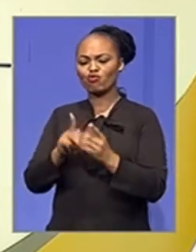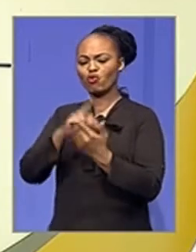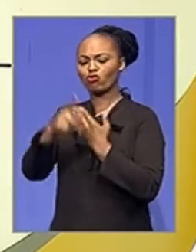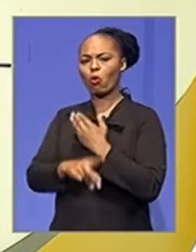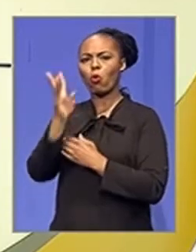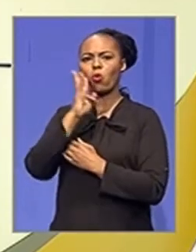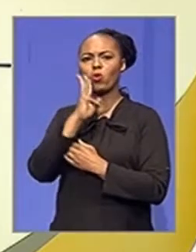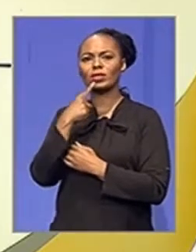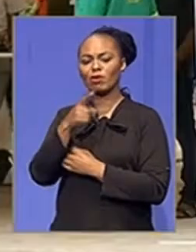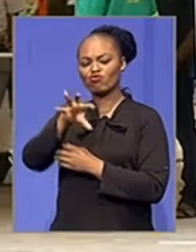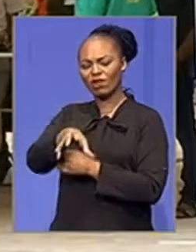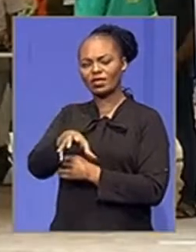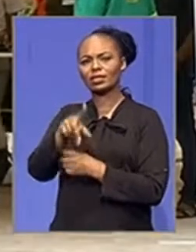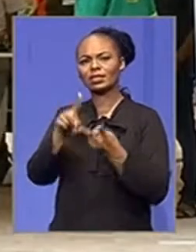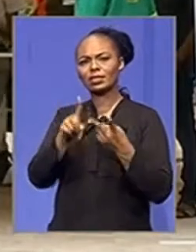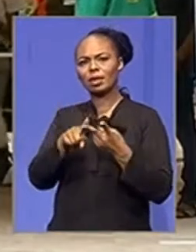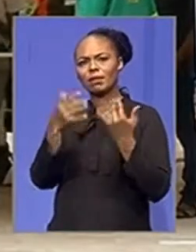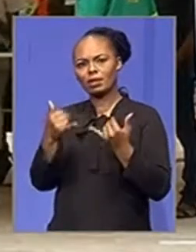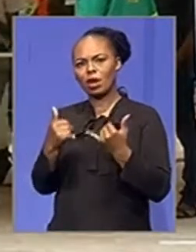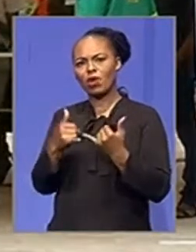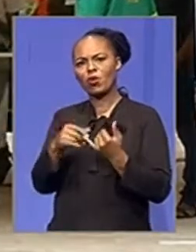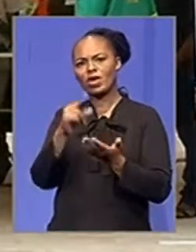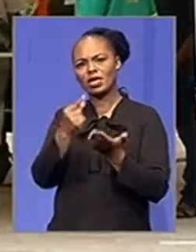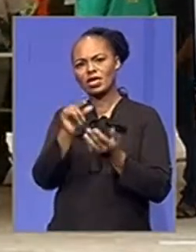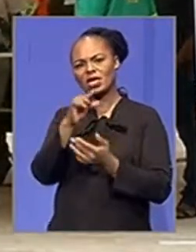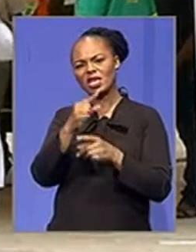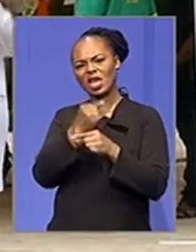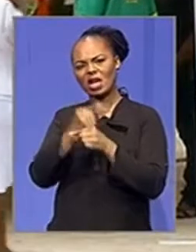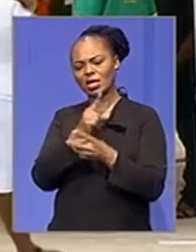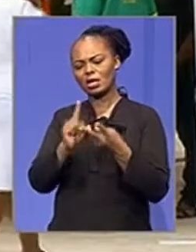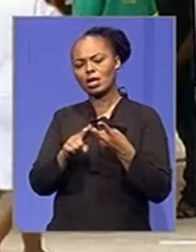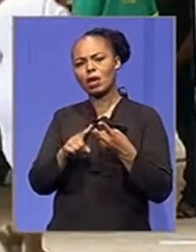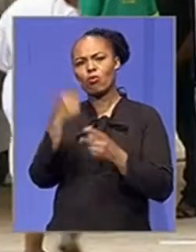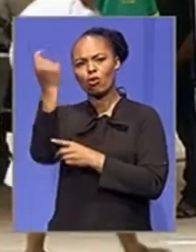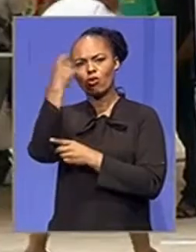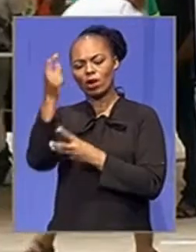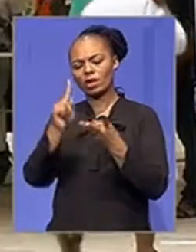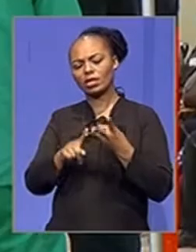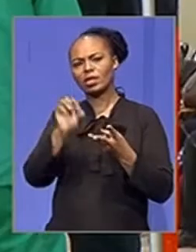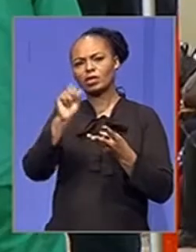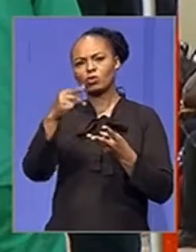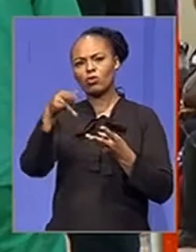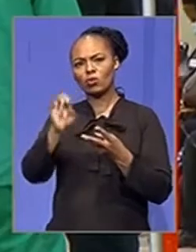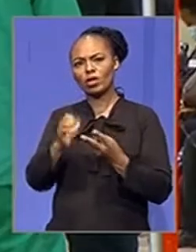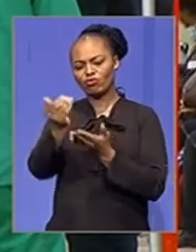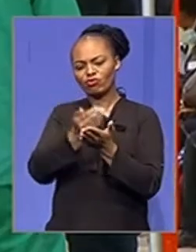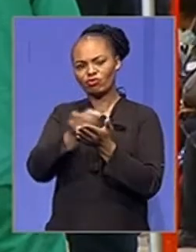ka province le dilete go etša Kiane, Polokwane le Sekhukhune. Tonakgolo o etše ka thoko dibilione tše